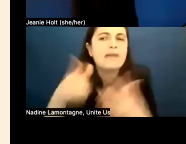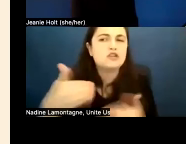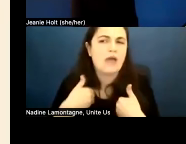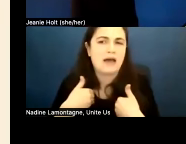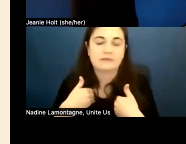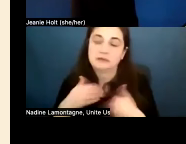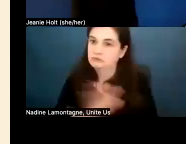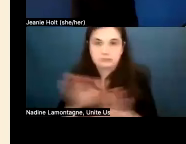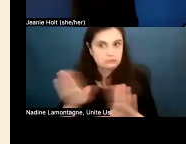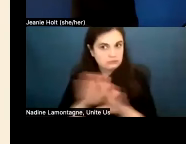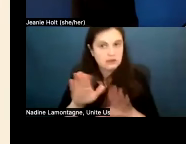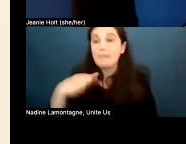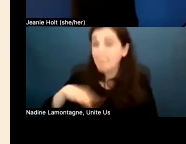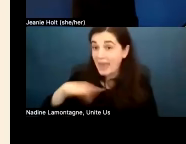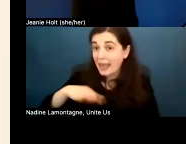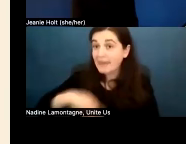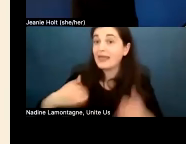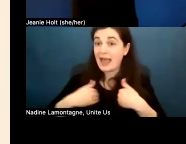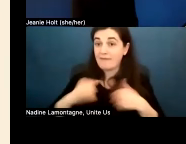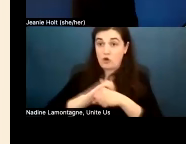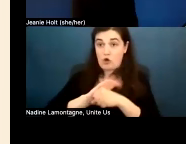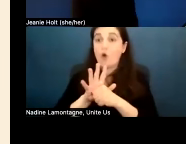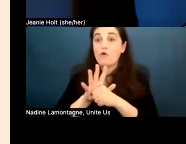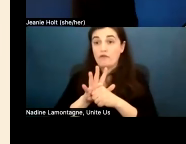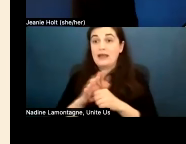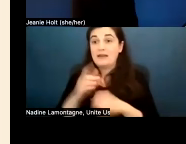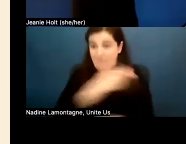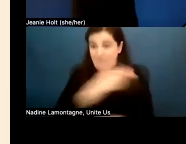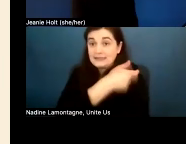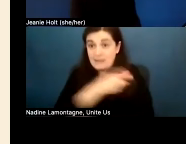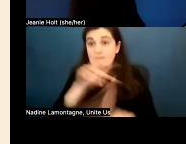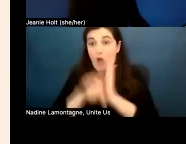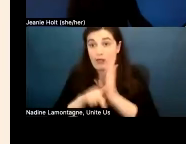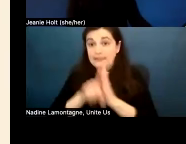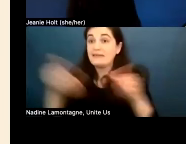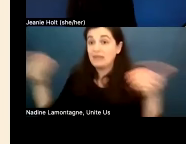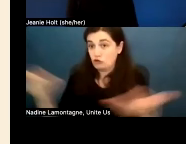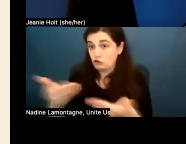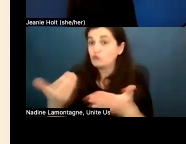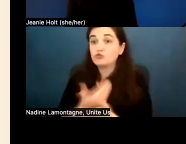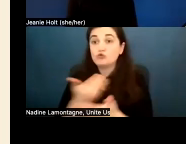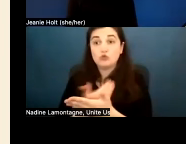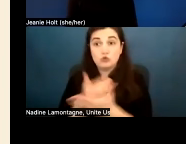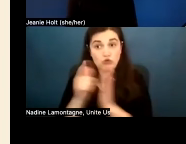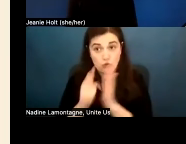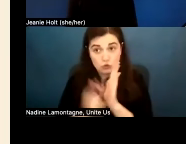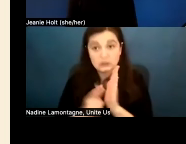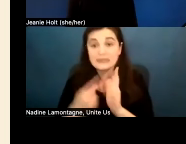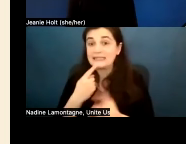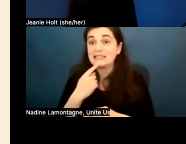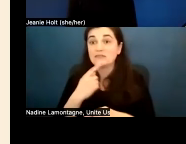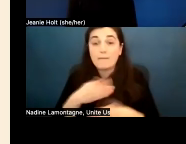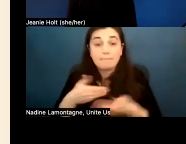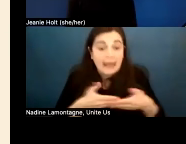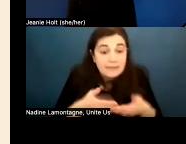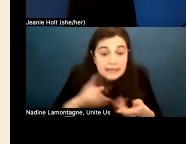vaccine policies, particularly under COVID, introduced, and that's everywhere down to from daycares up